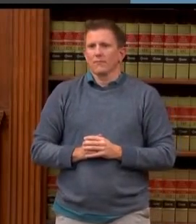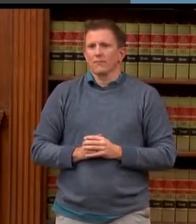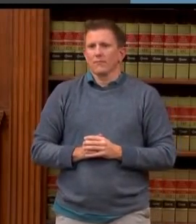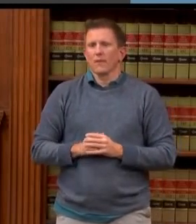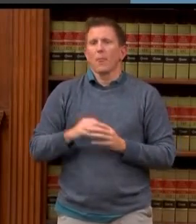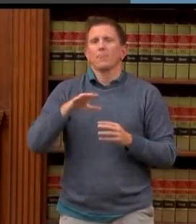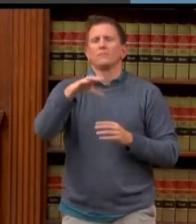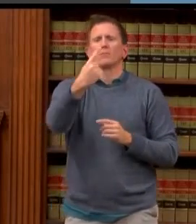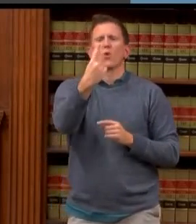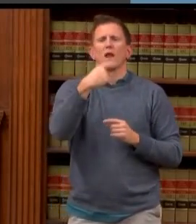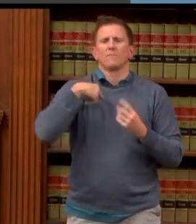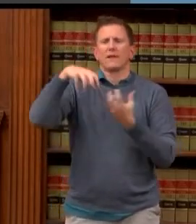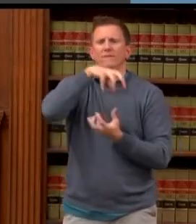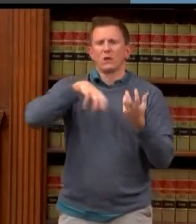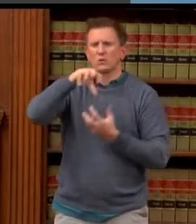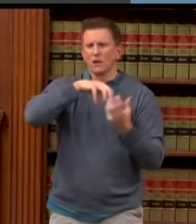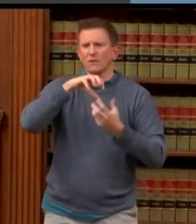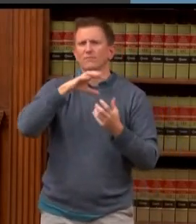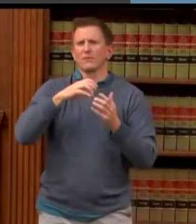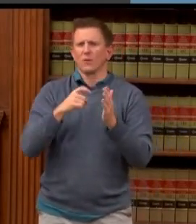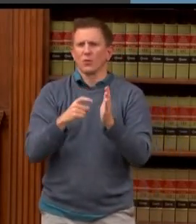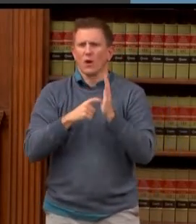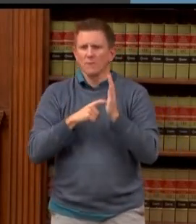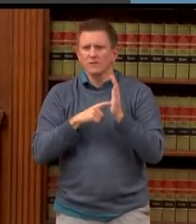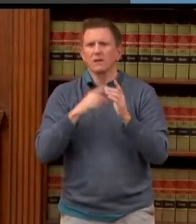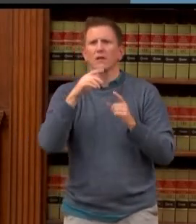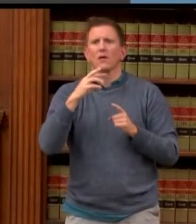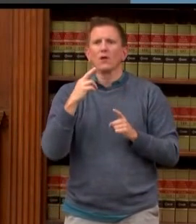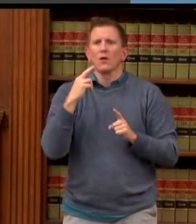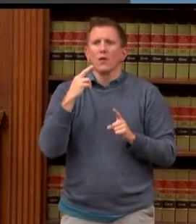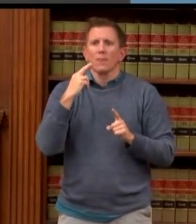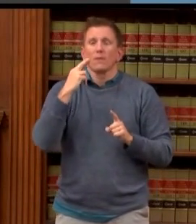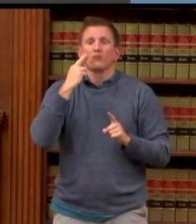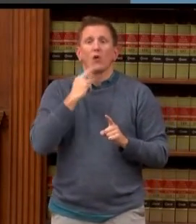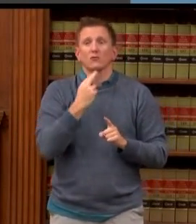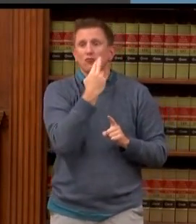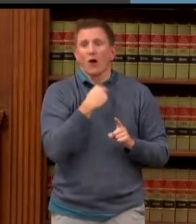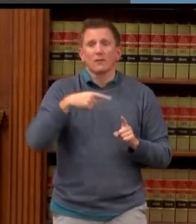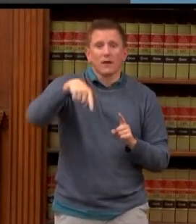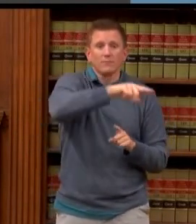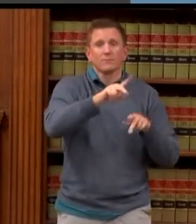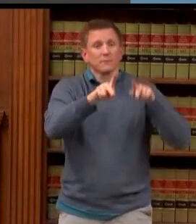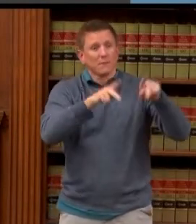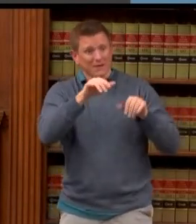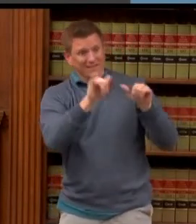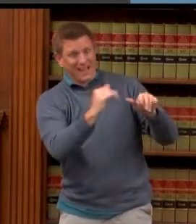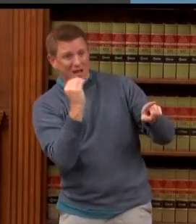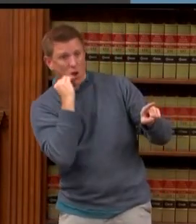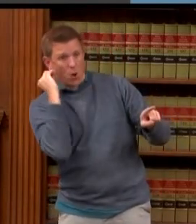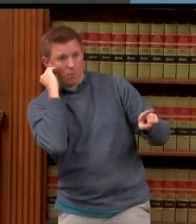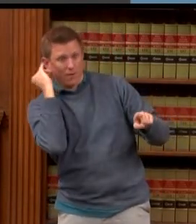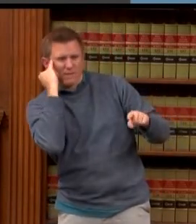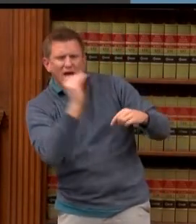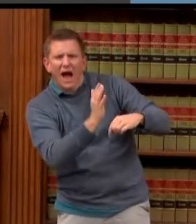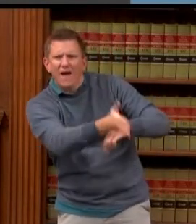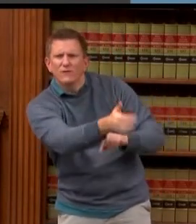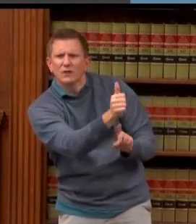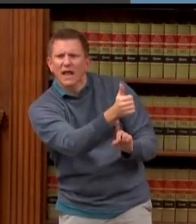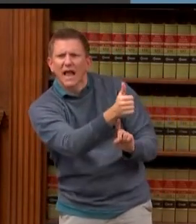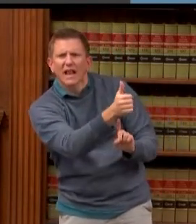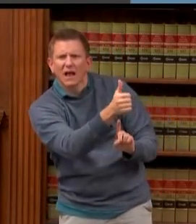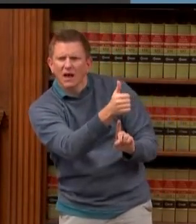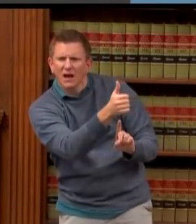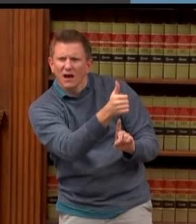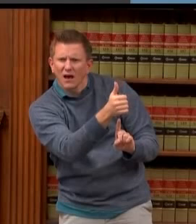that people, not restaurants, but just people be home at 10. I mean, there's talk about enforcement, but then you guys keep using the word strongly urge,